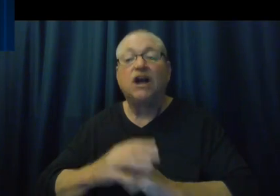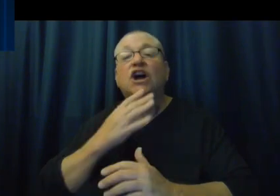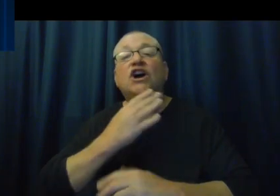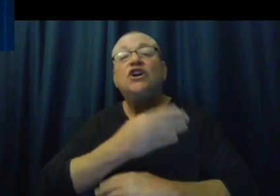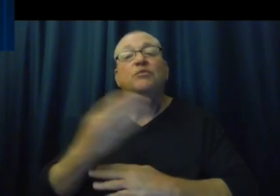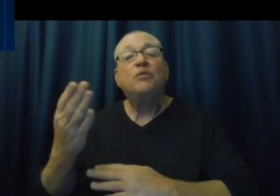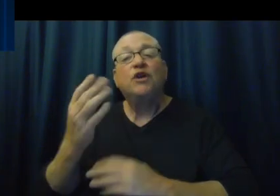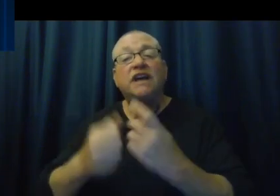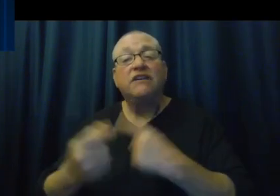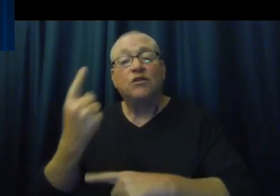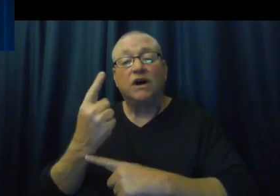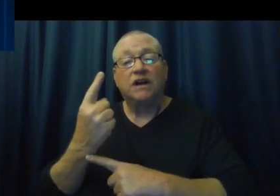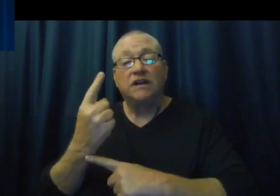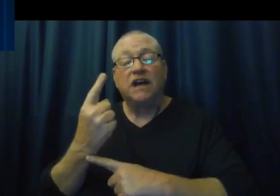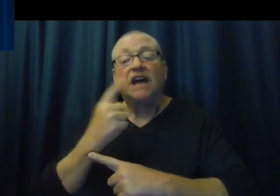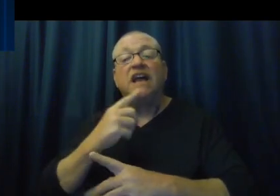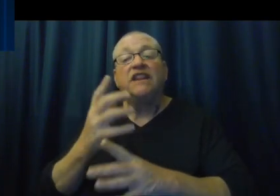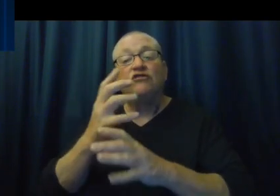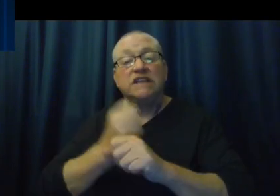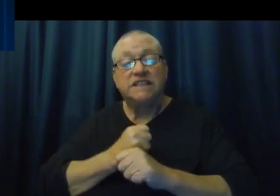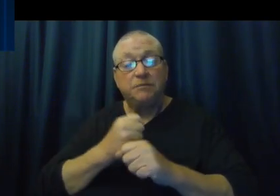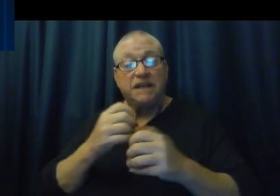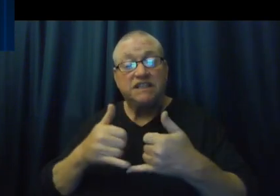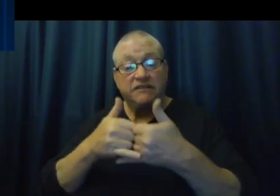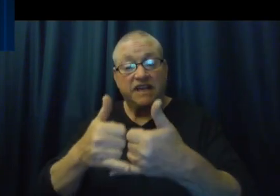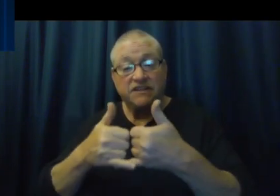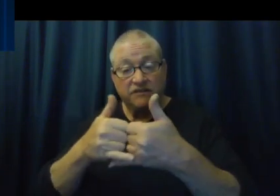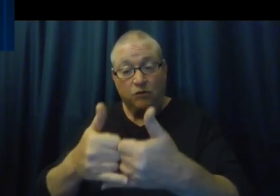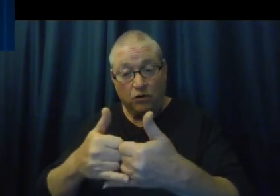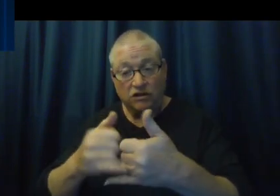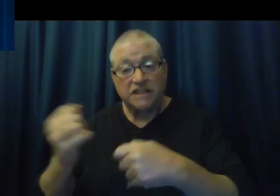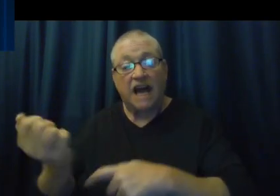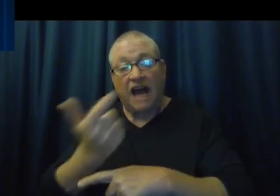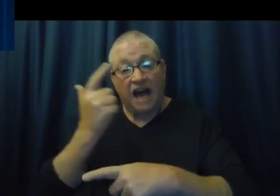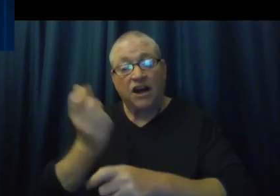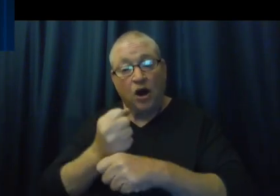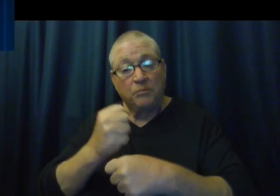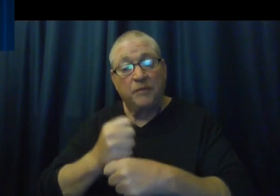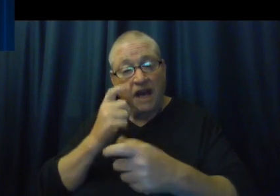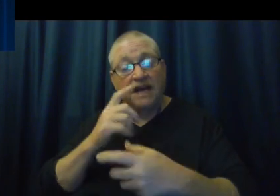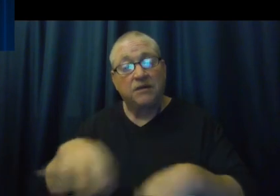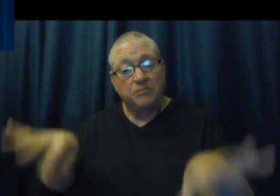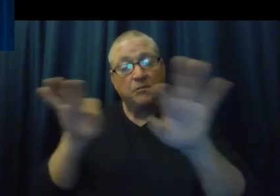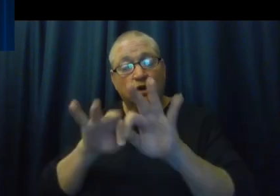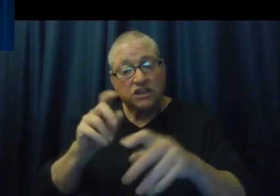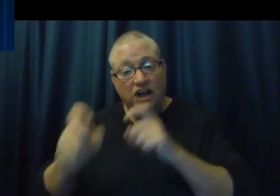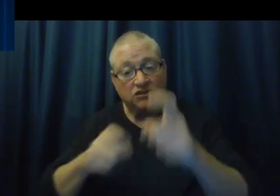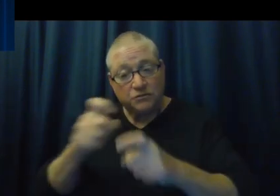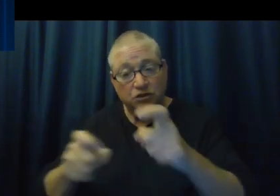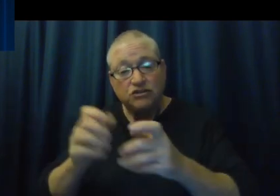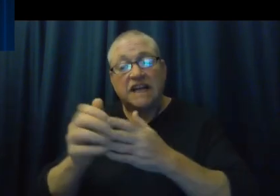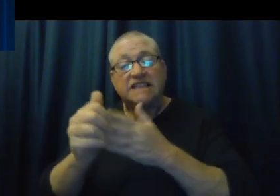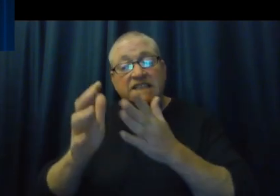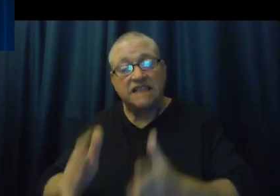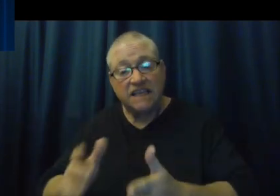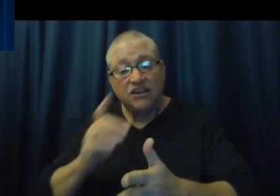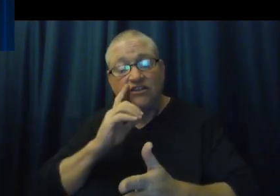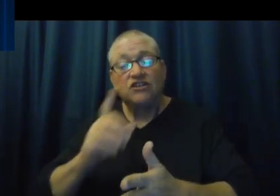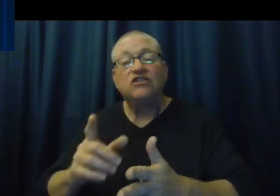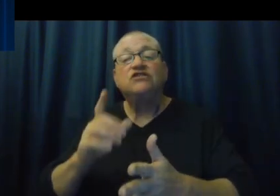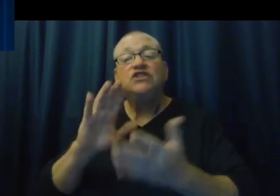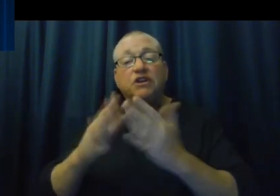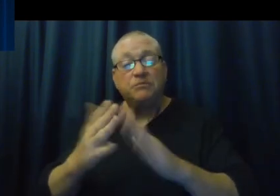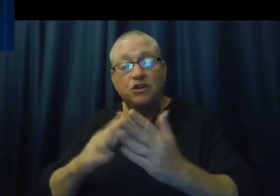Good morning, everyone. The recipients of these awards have all made important contributions to Western as leaders, innovators, community